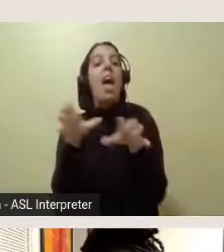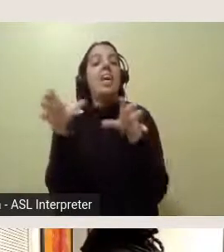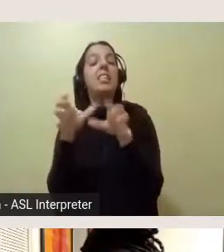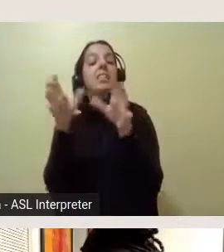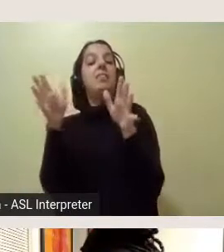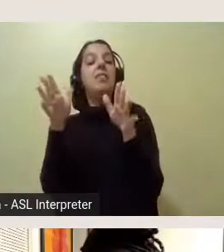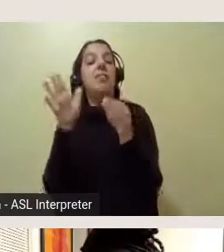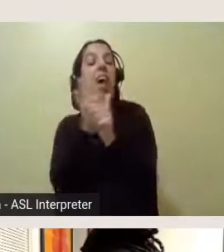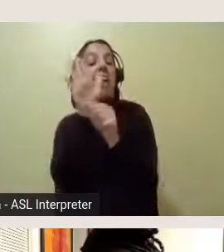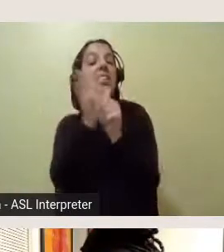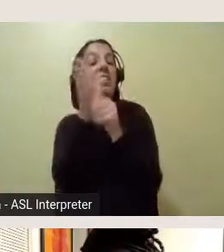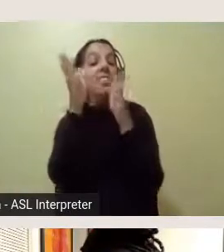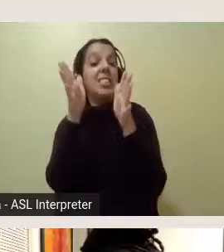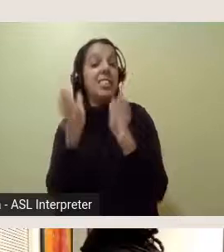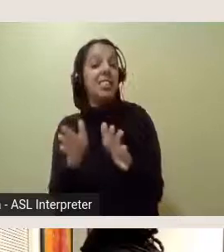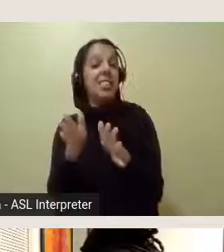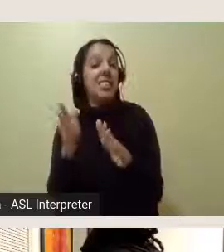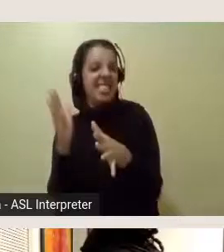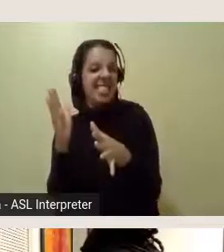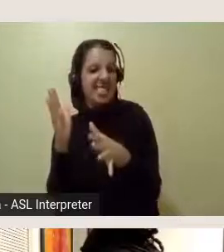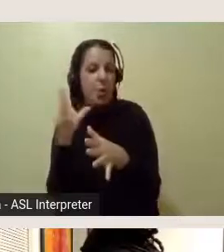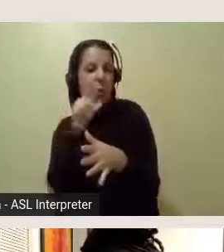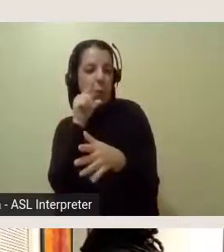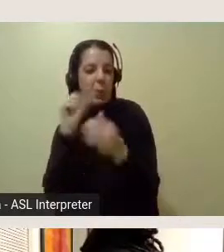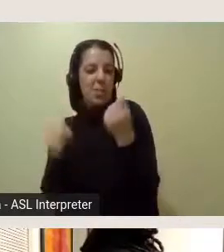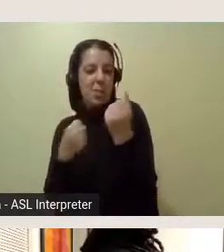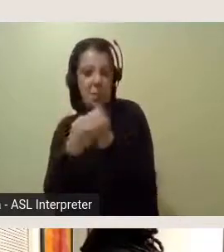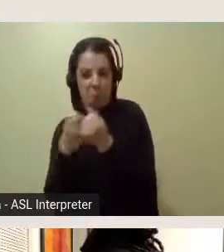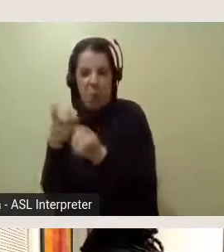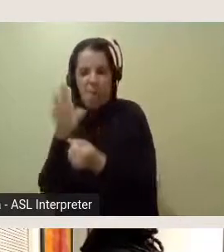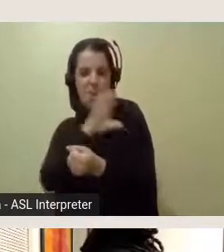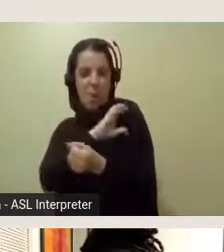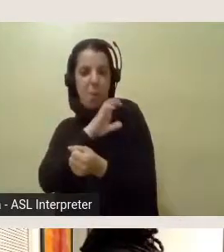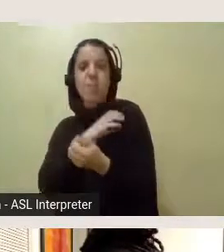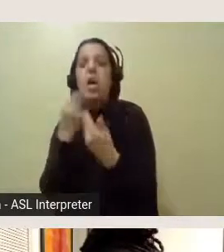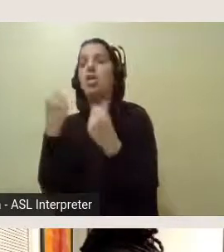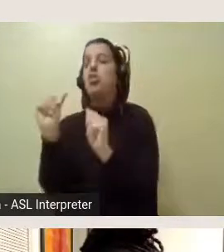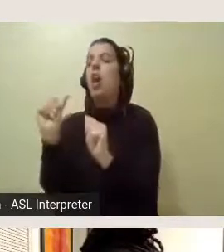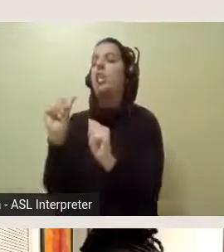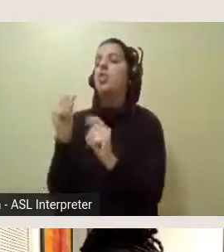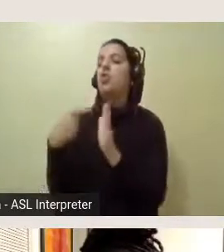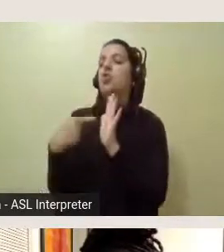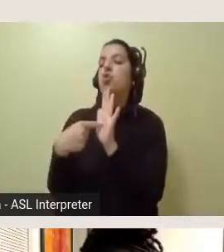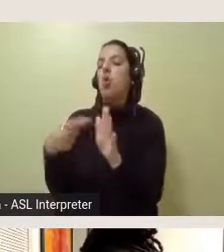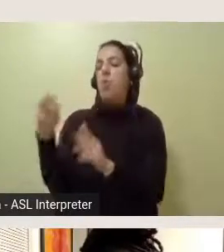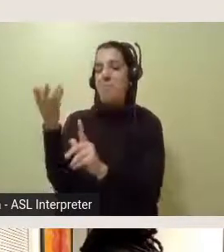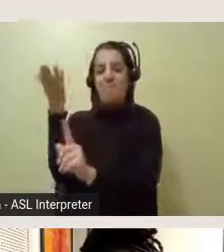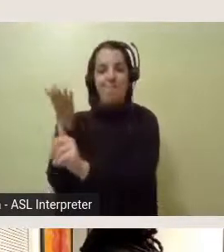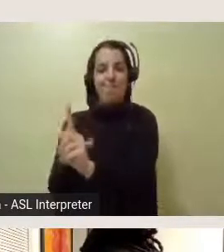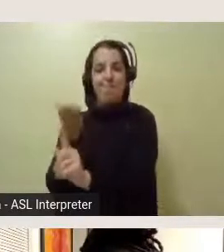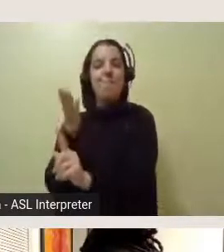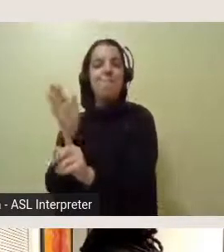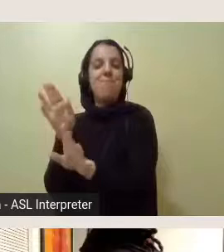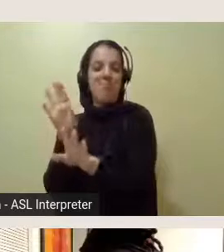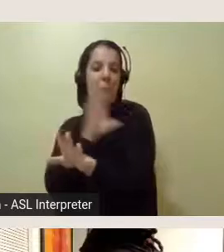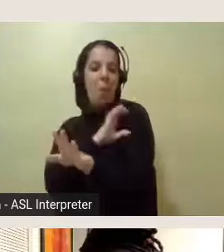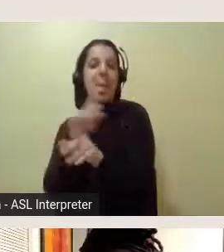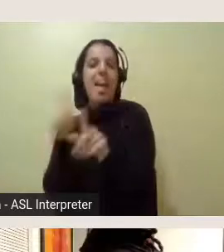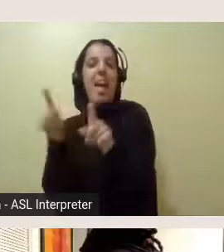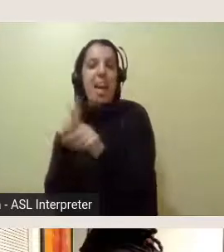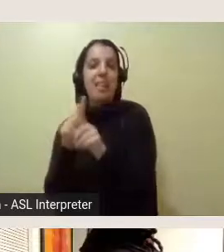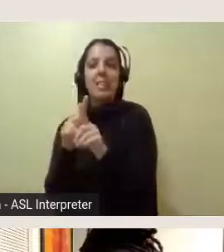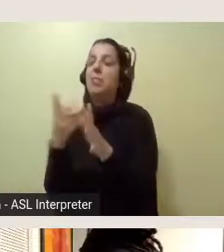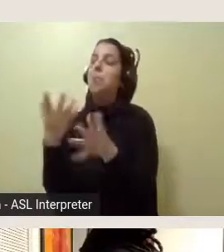main activist in support of the officer tries to portray the cop in this way that we